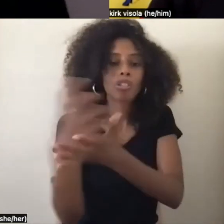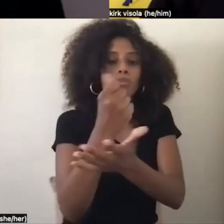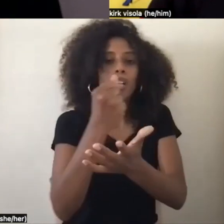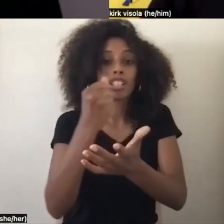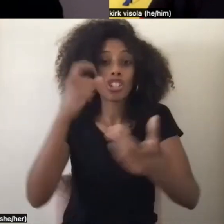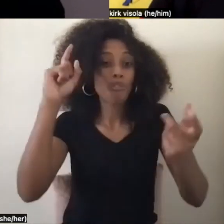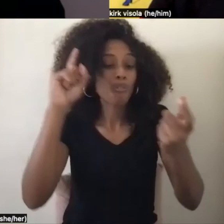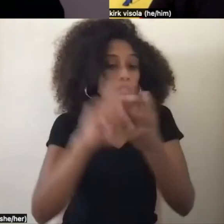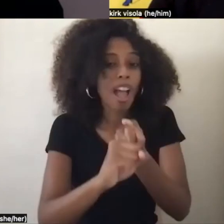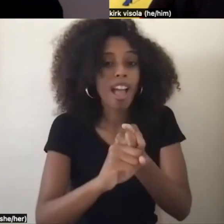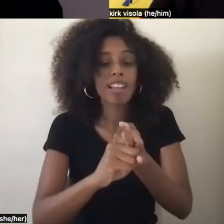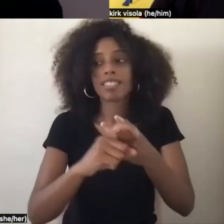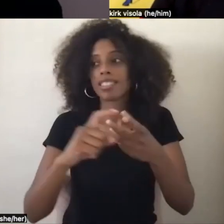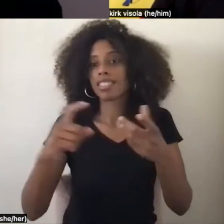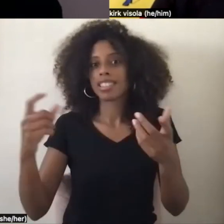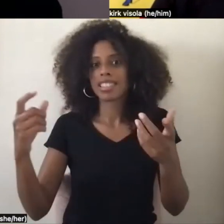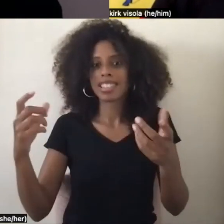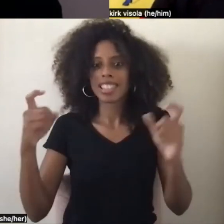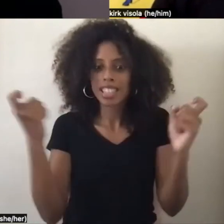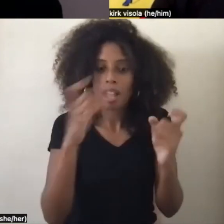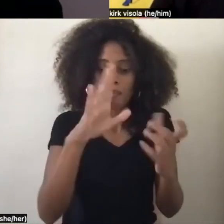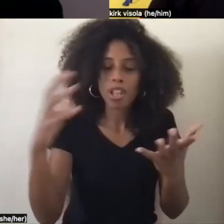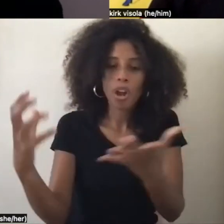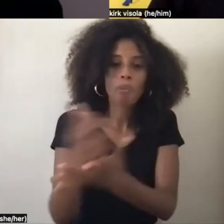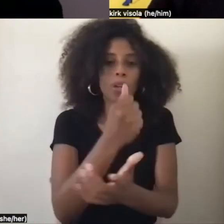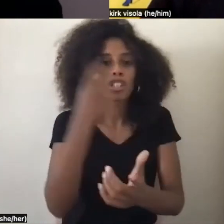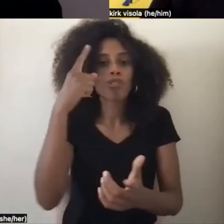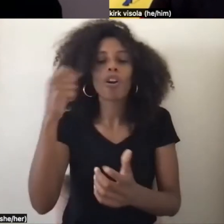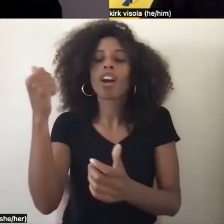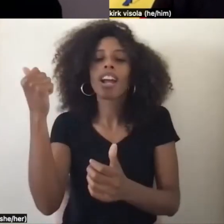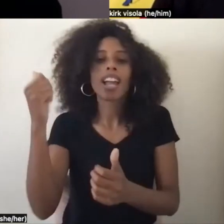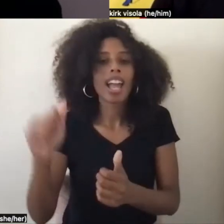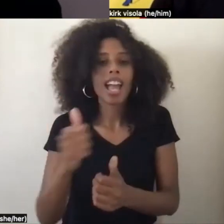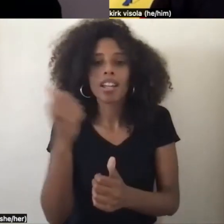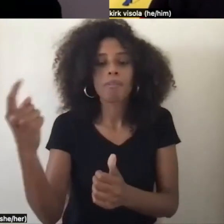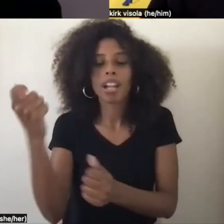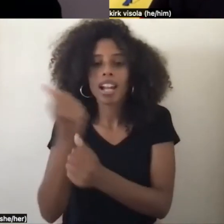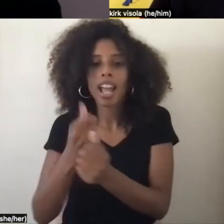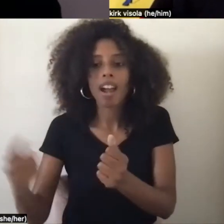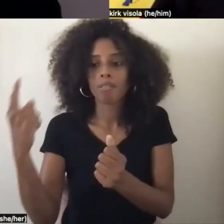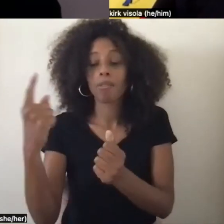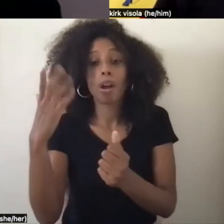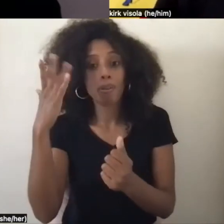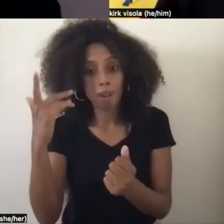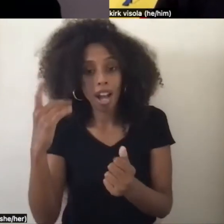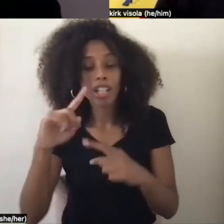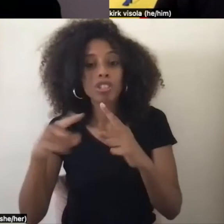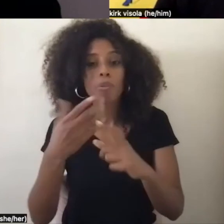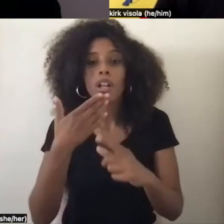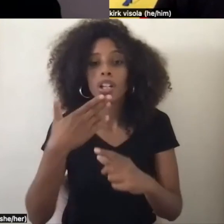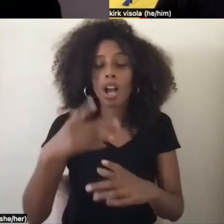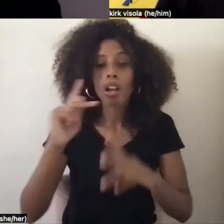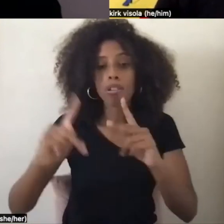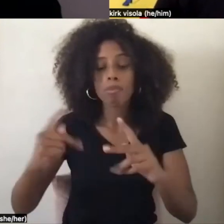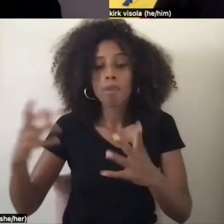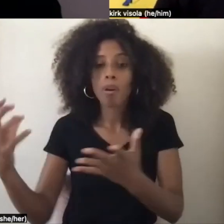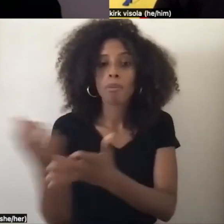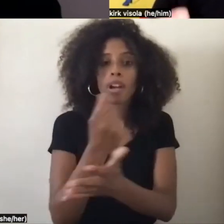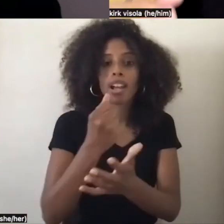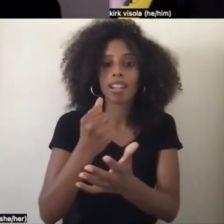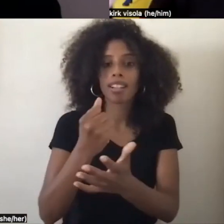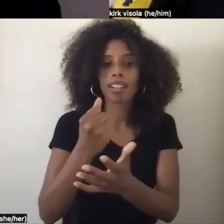Celebrate wins for anybody and everybody, because when good people win, we all win. That's what we need to focus on.